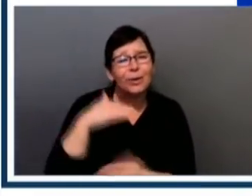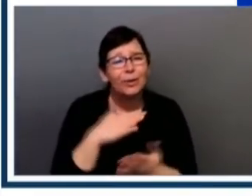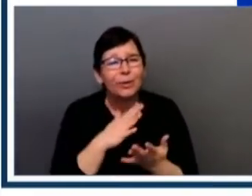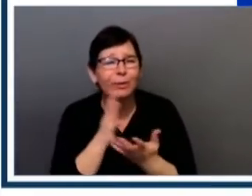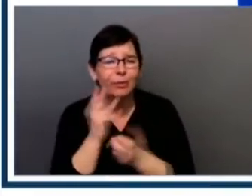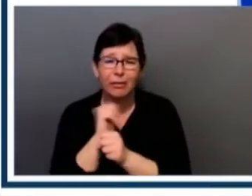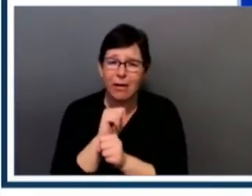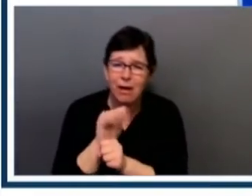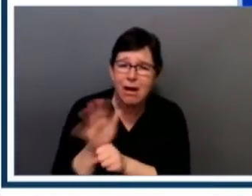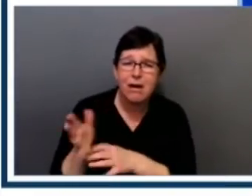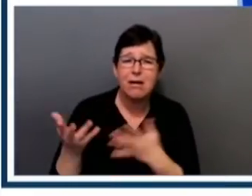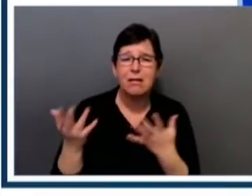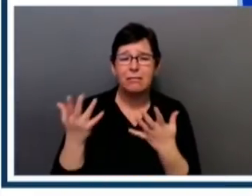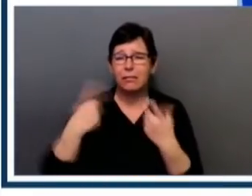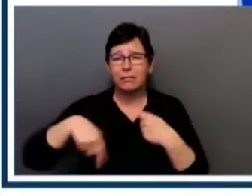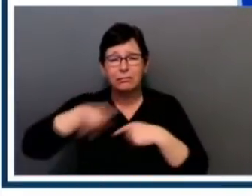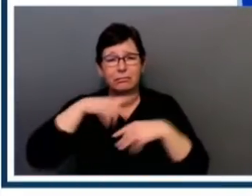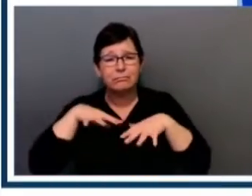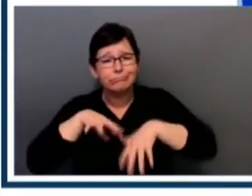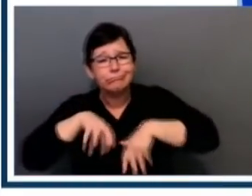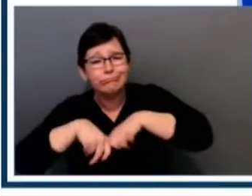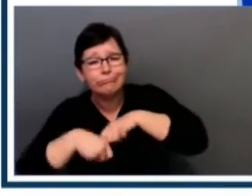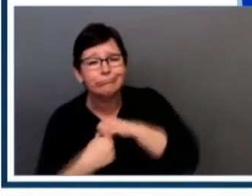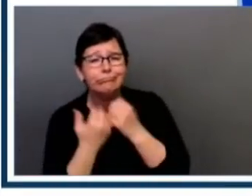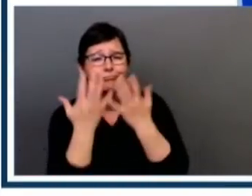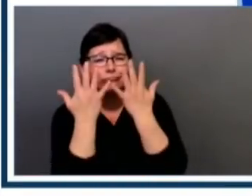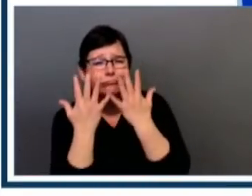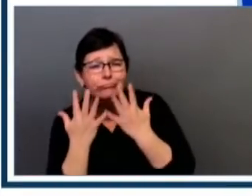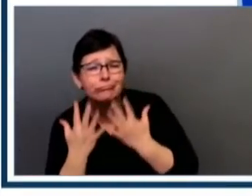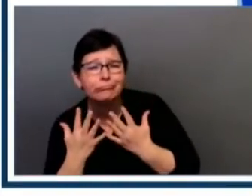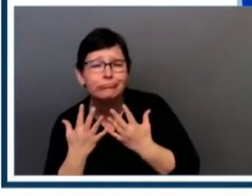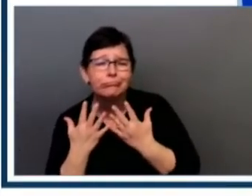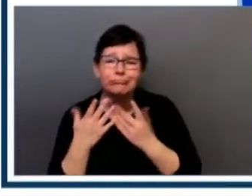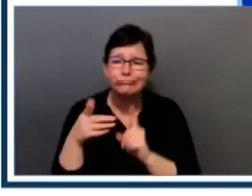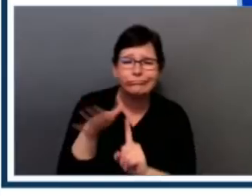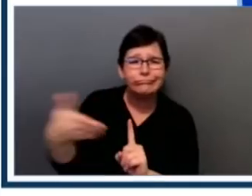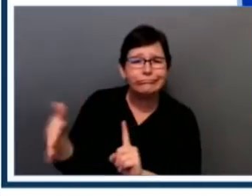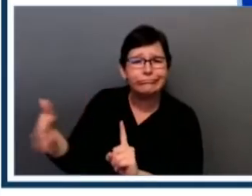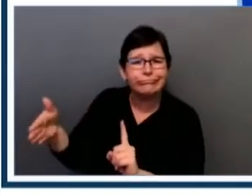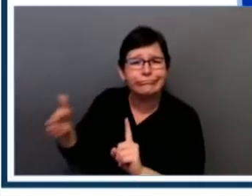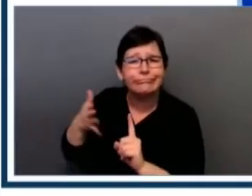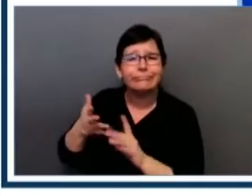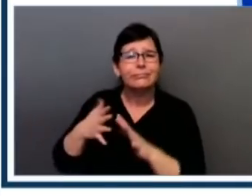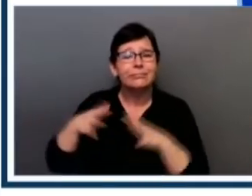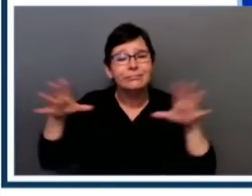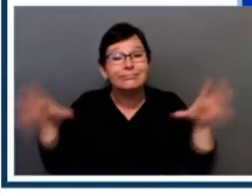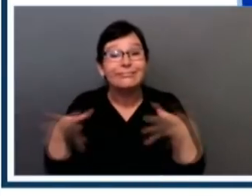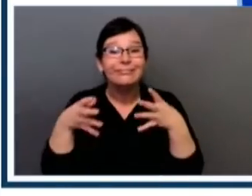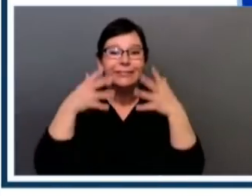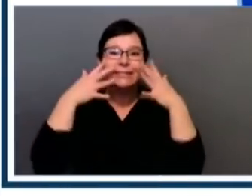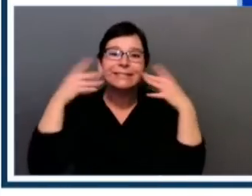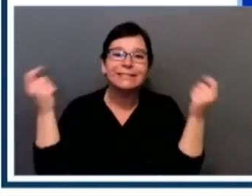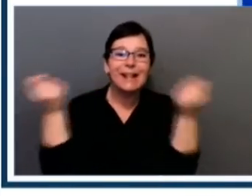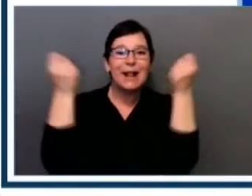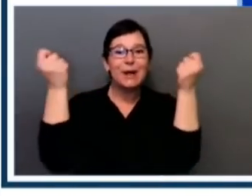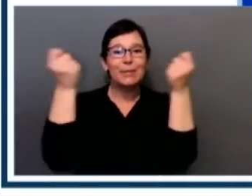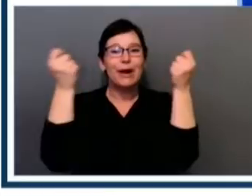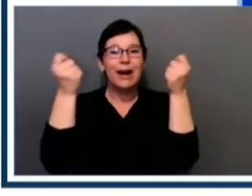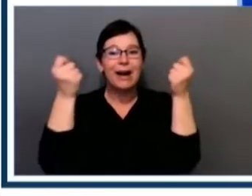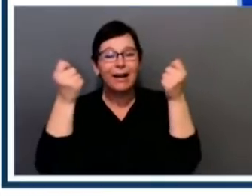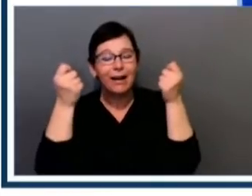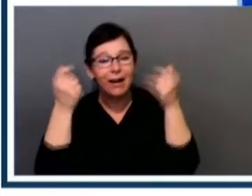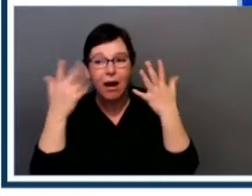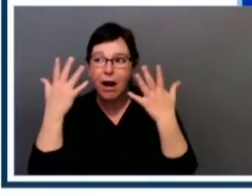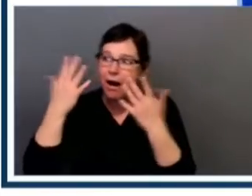and restrictions allowed. We delayed weddings, funerals, birthdays, and delayed hugs. We haven't seen our